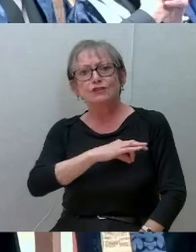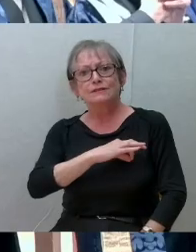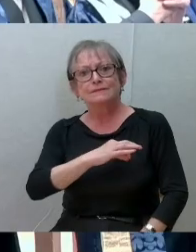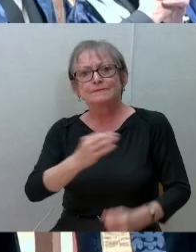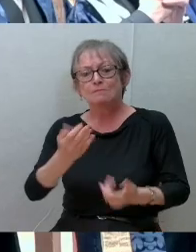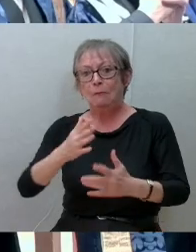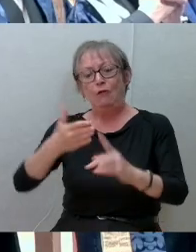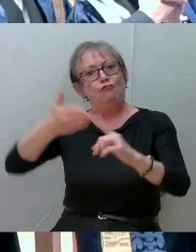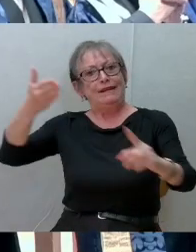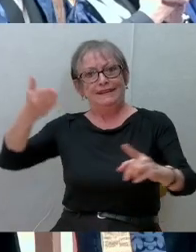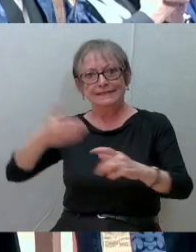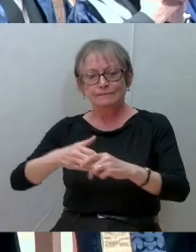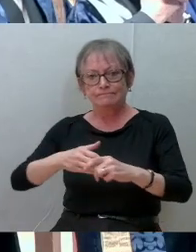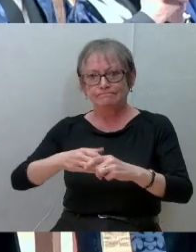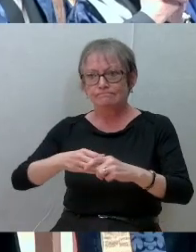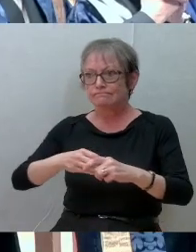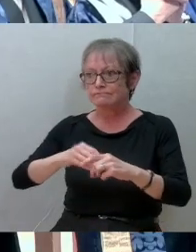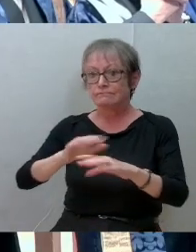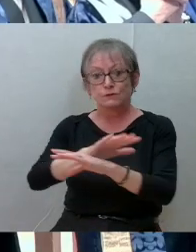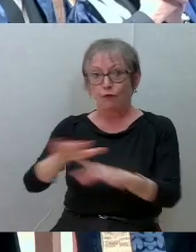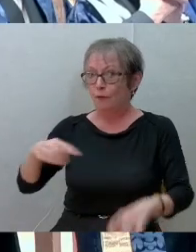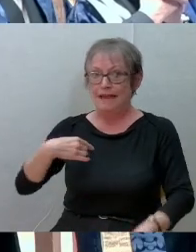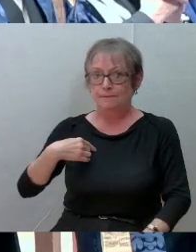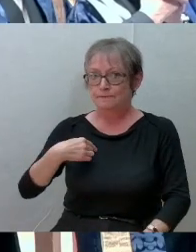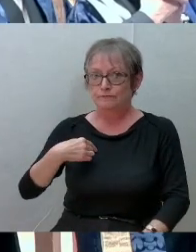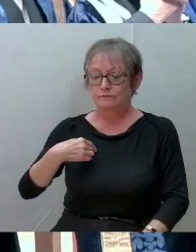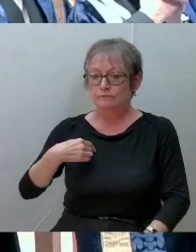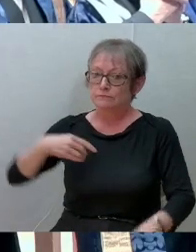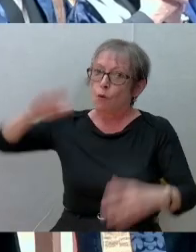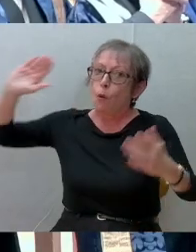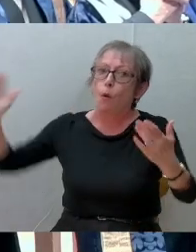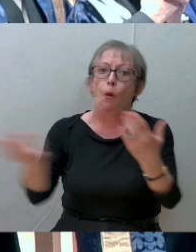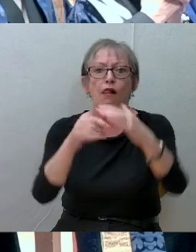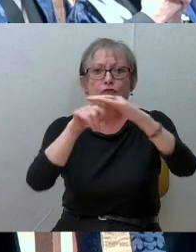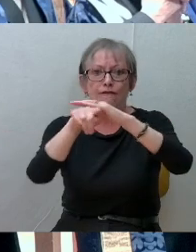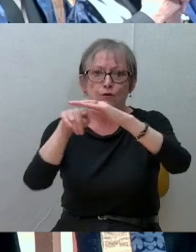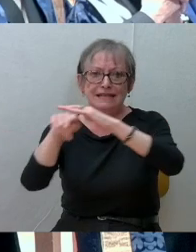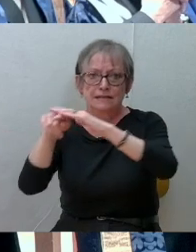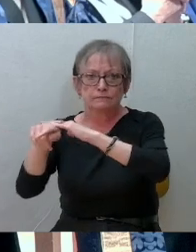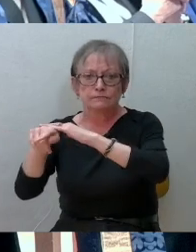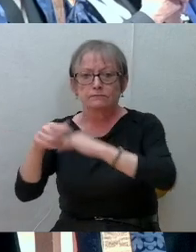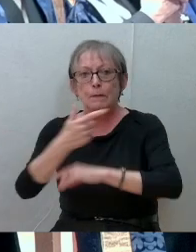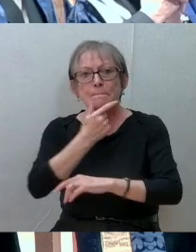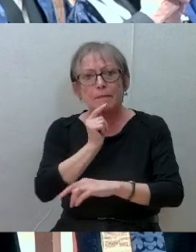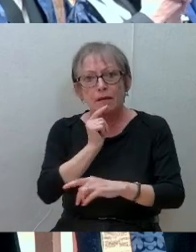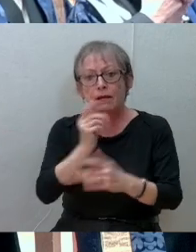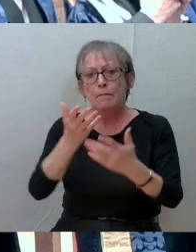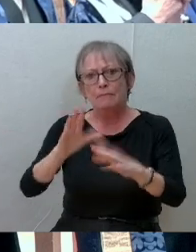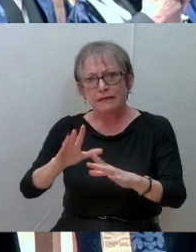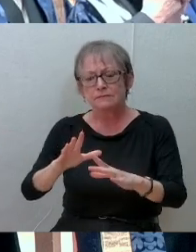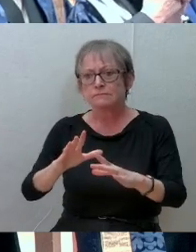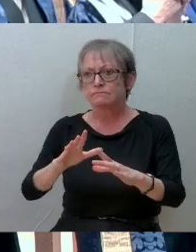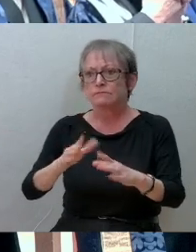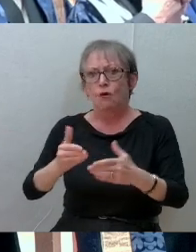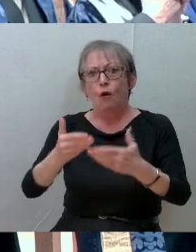been recognized at this level. This is not for me. This is for all refugees. This is for people who